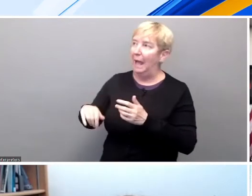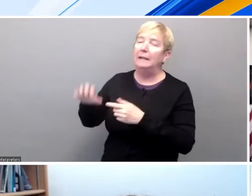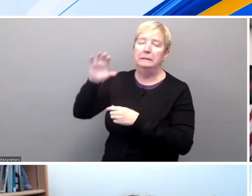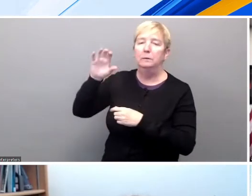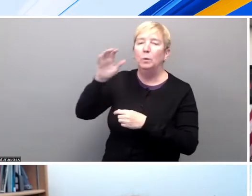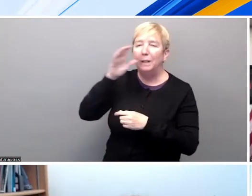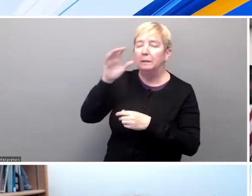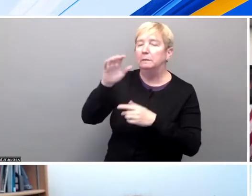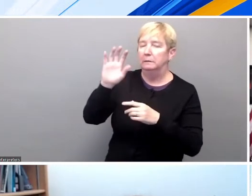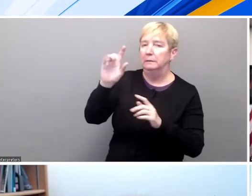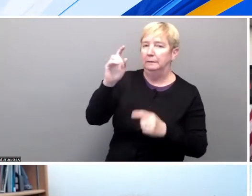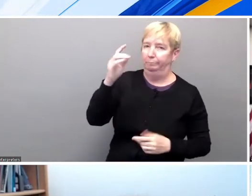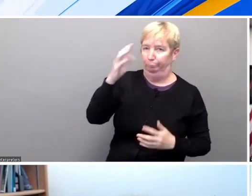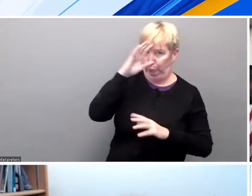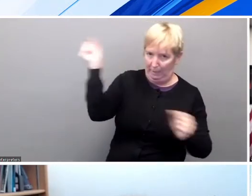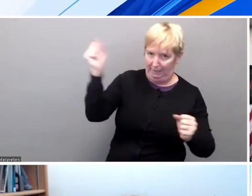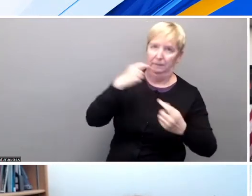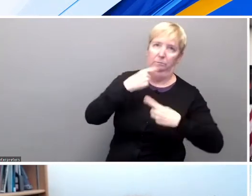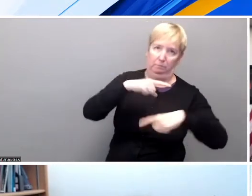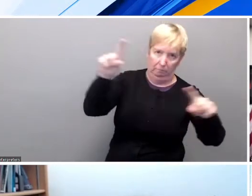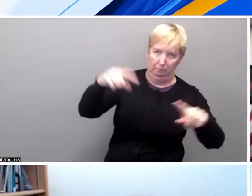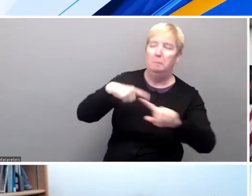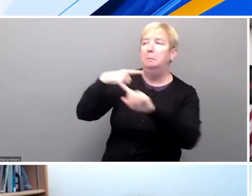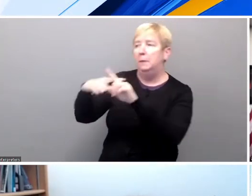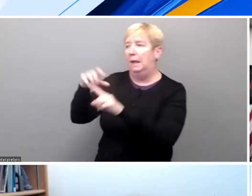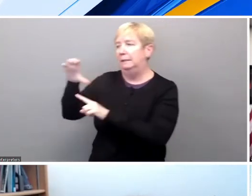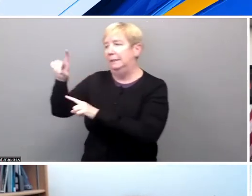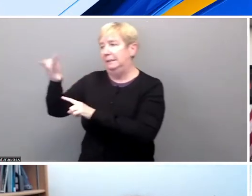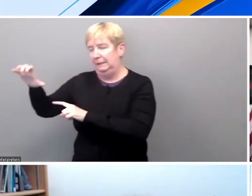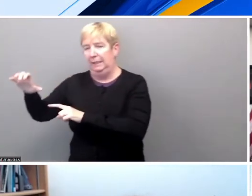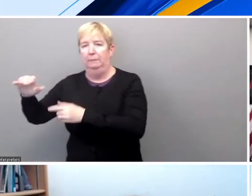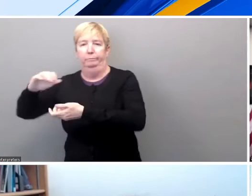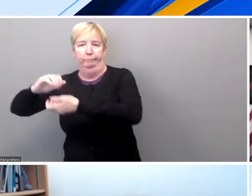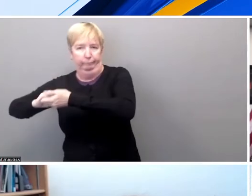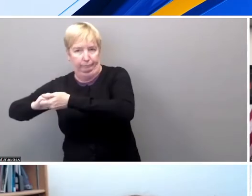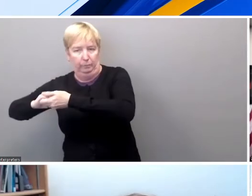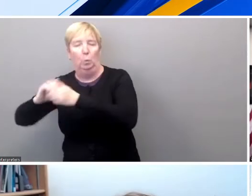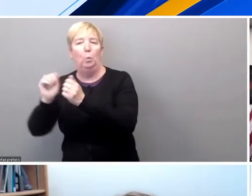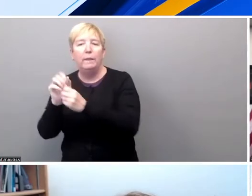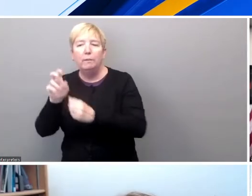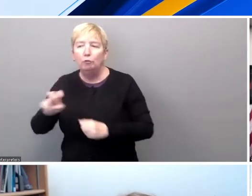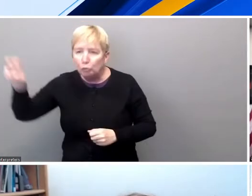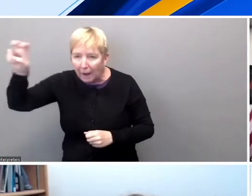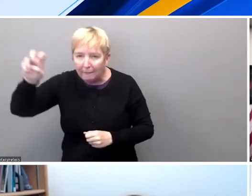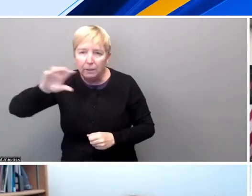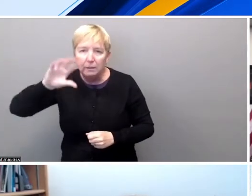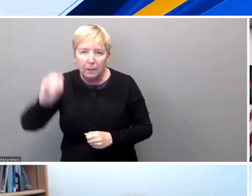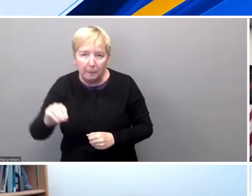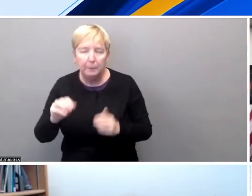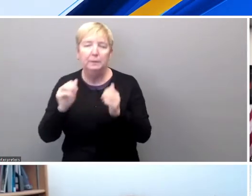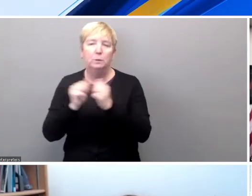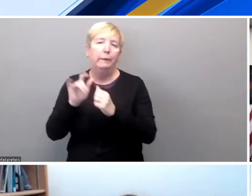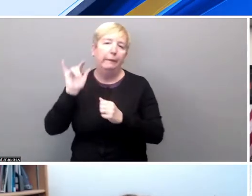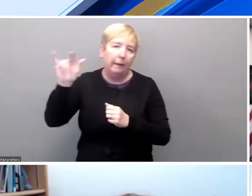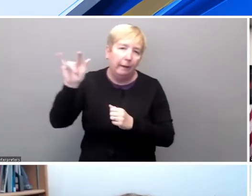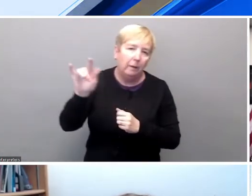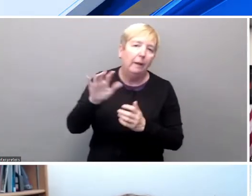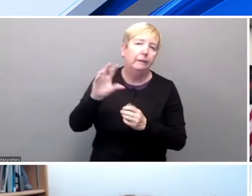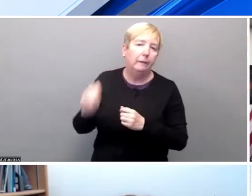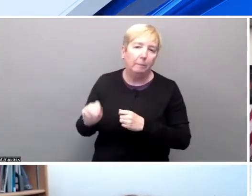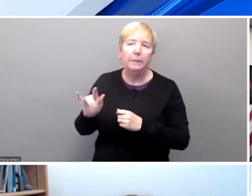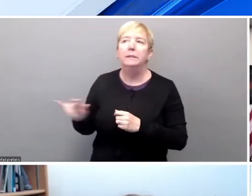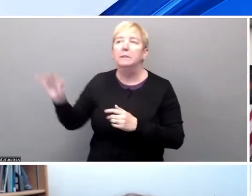I understand, with the travel industry and airlines in order to gather information